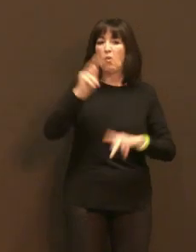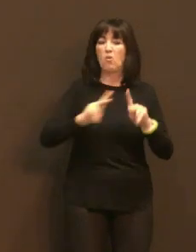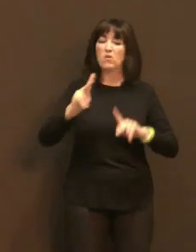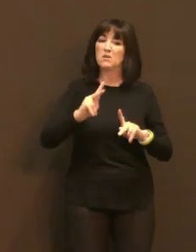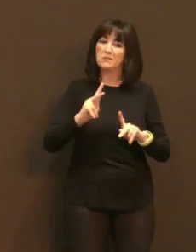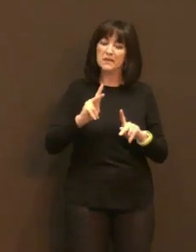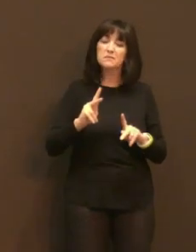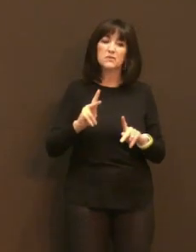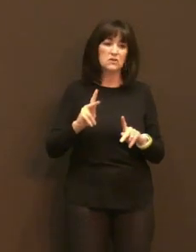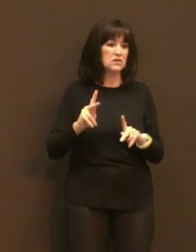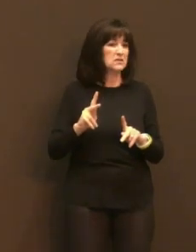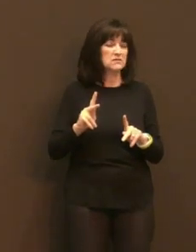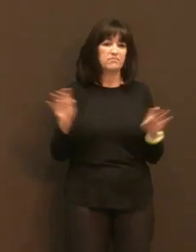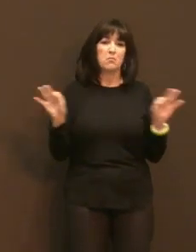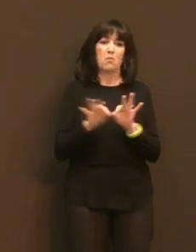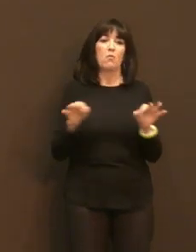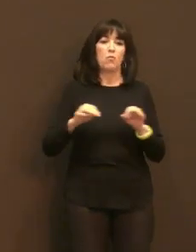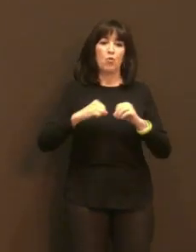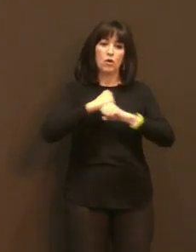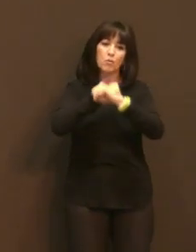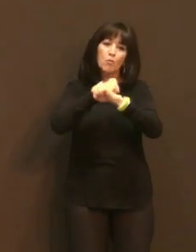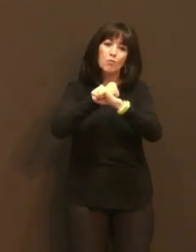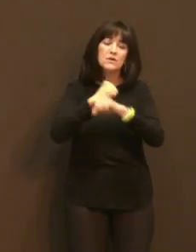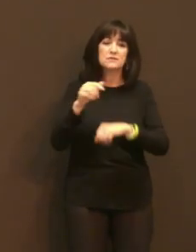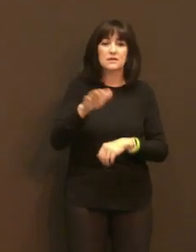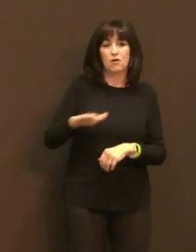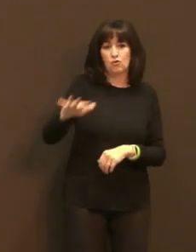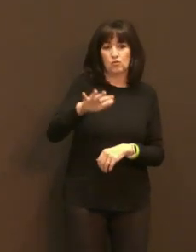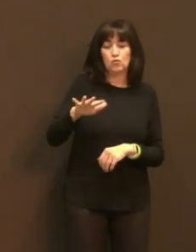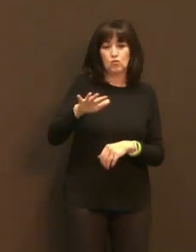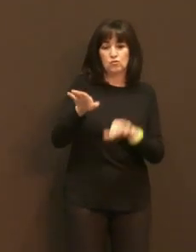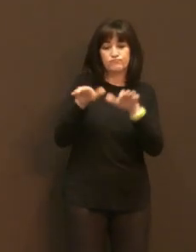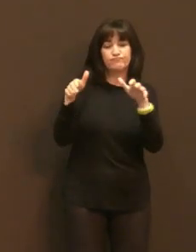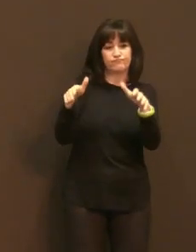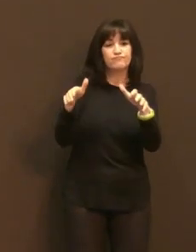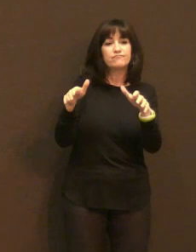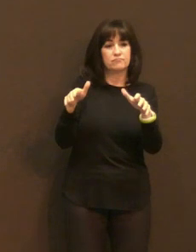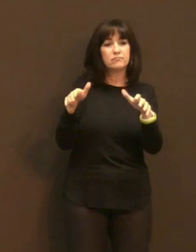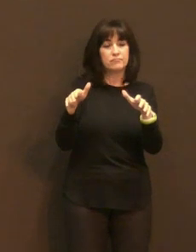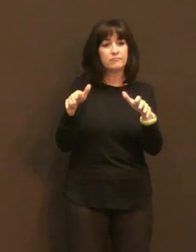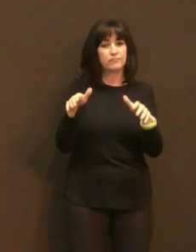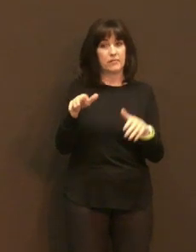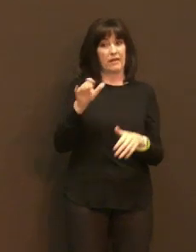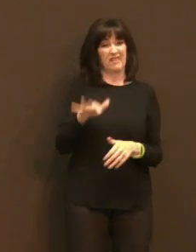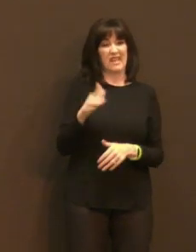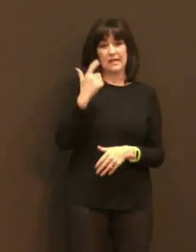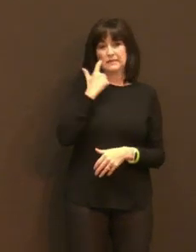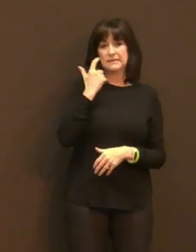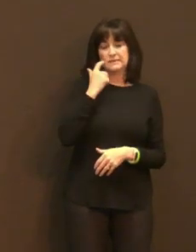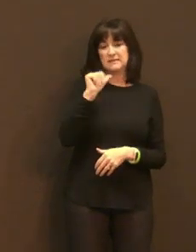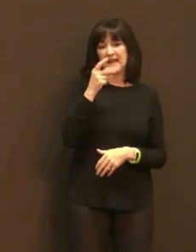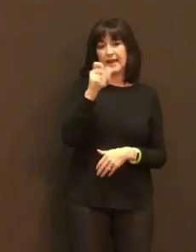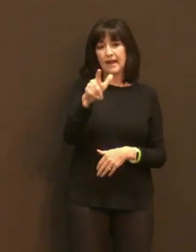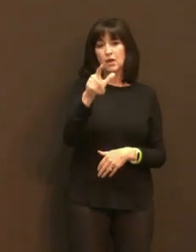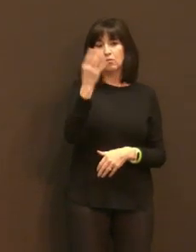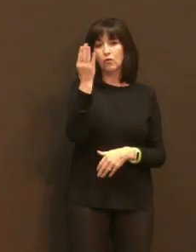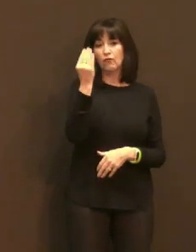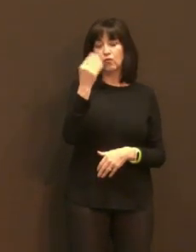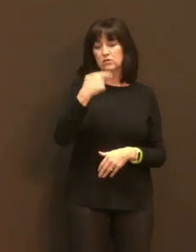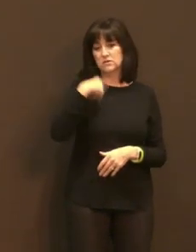those measures that were required on that April 14th declaration are incredibly